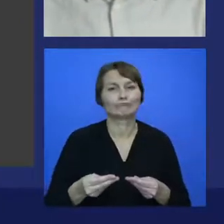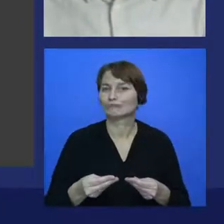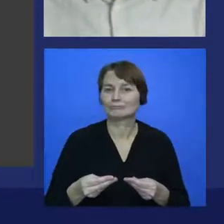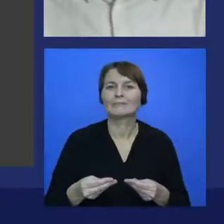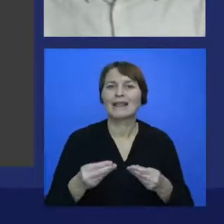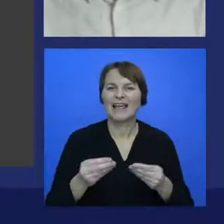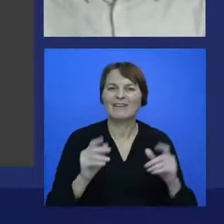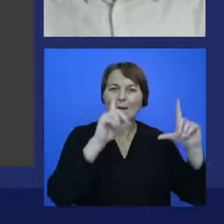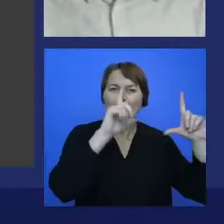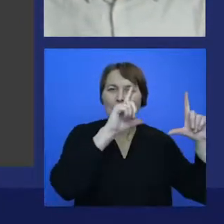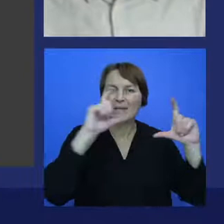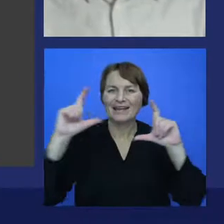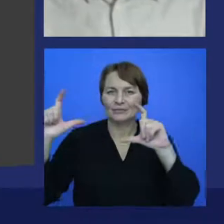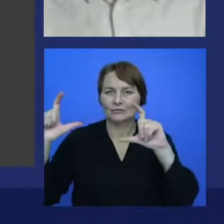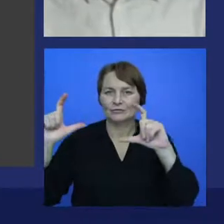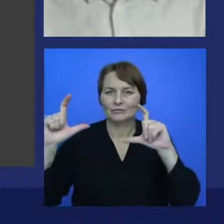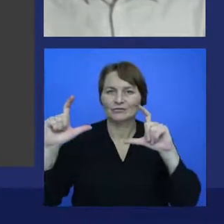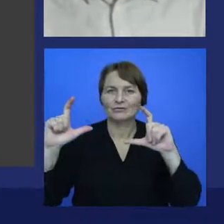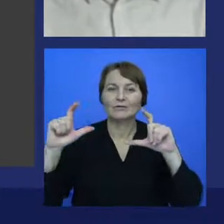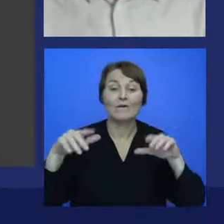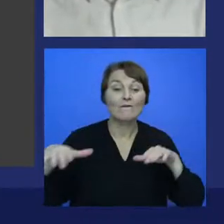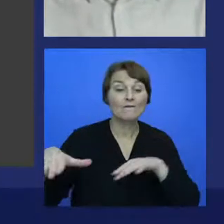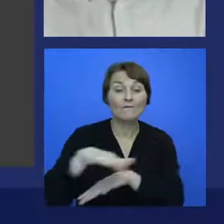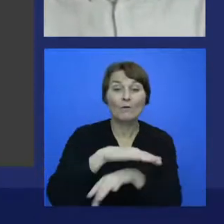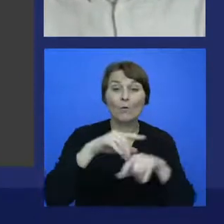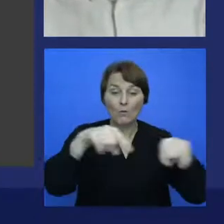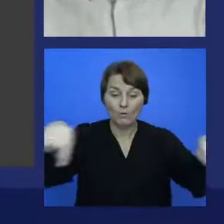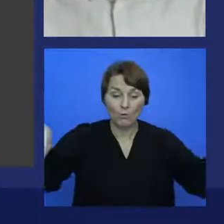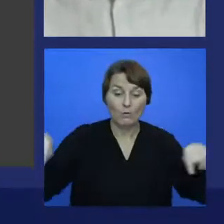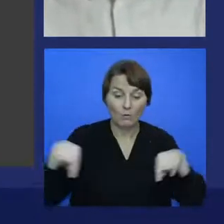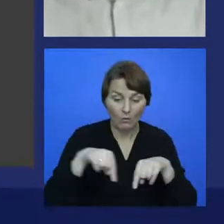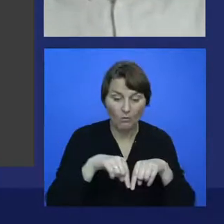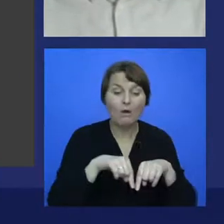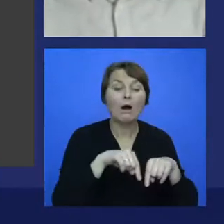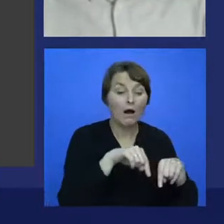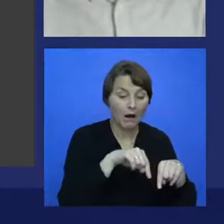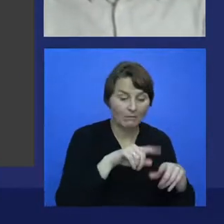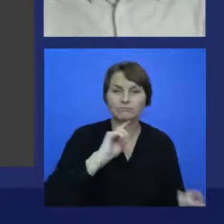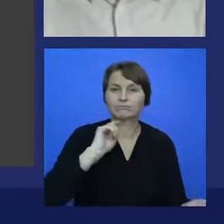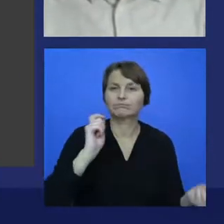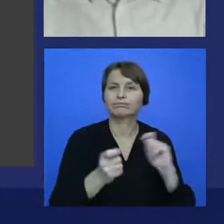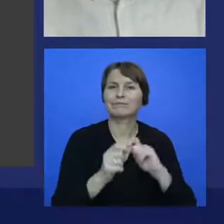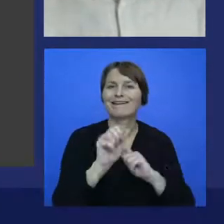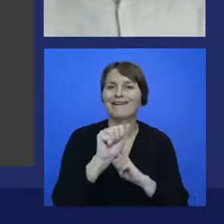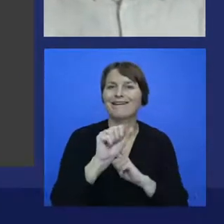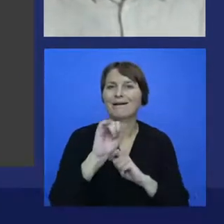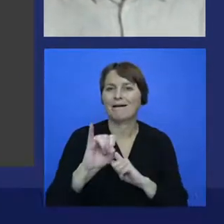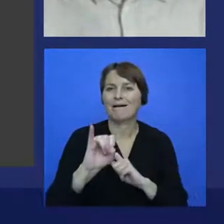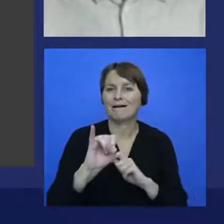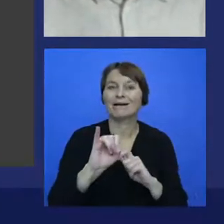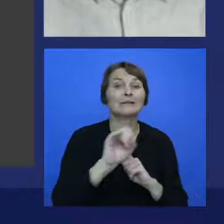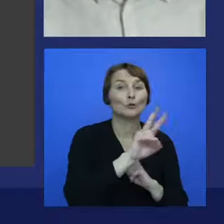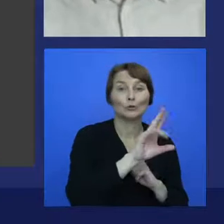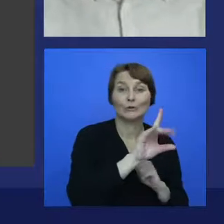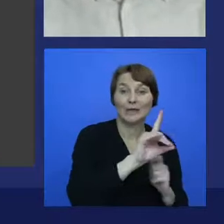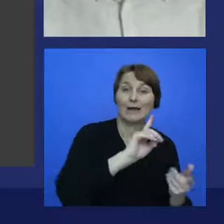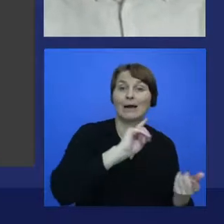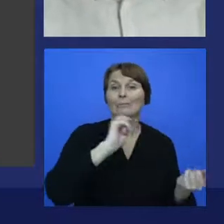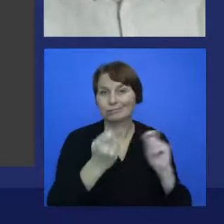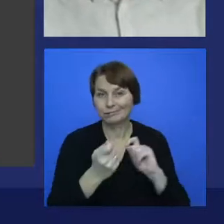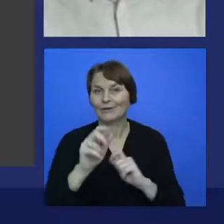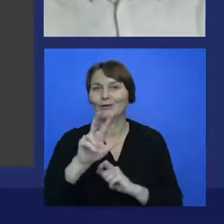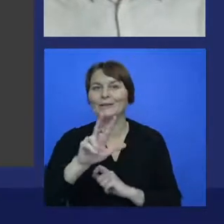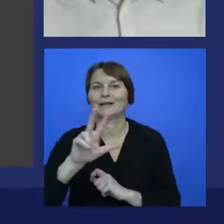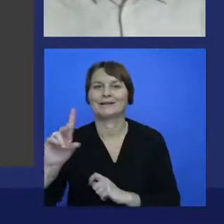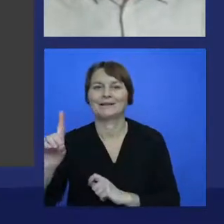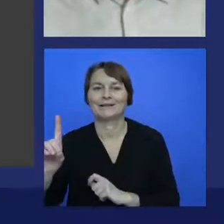to generate the same 2D spaces on 2D representation of the spaces. Then we can actually go from the